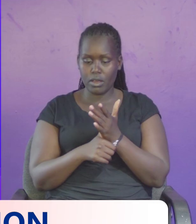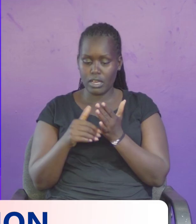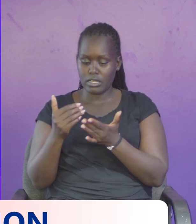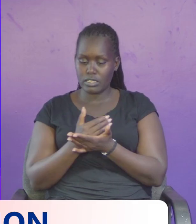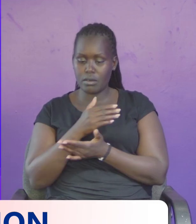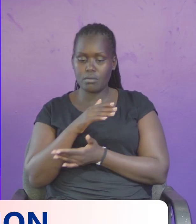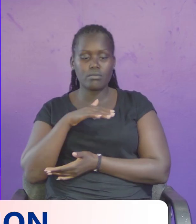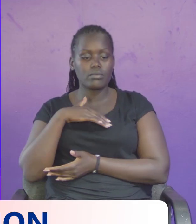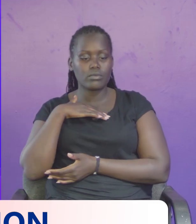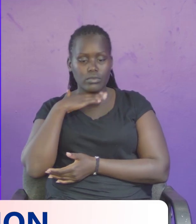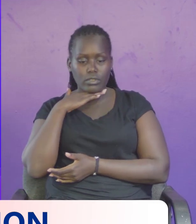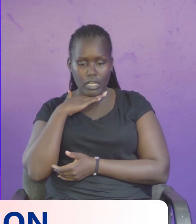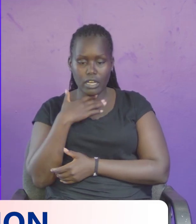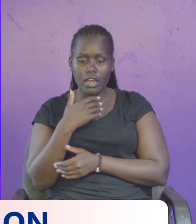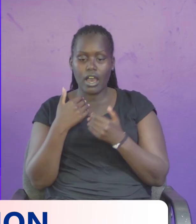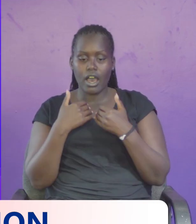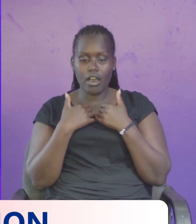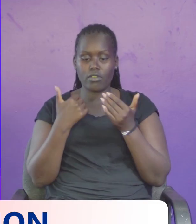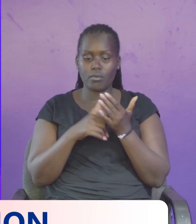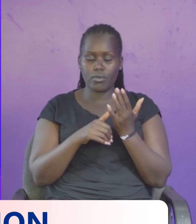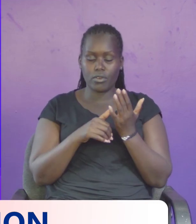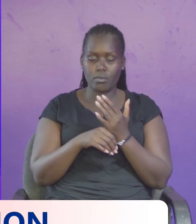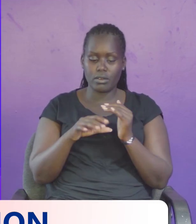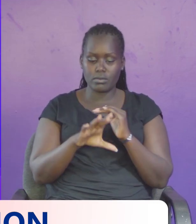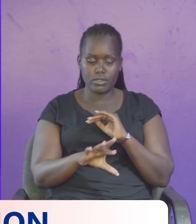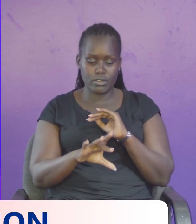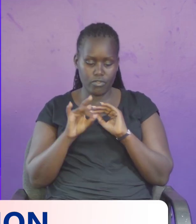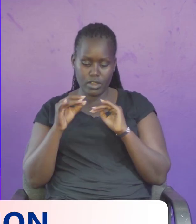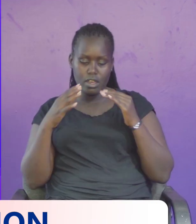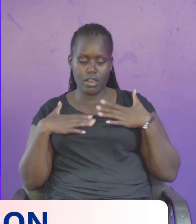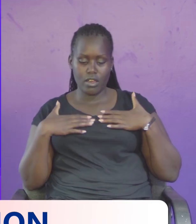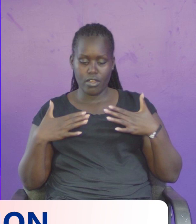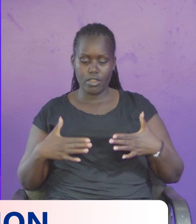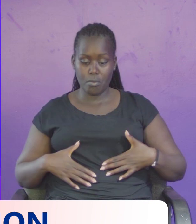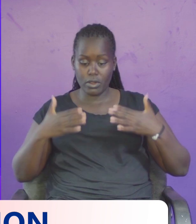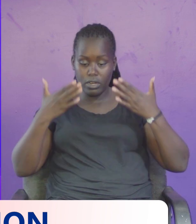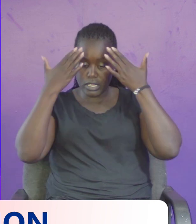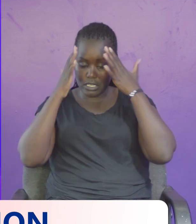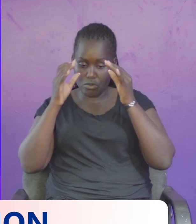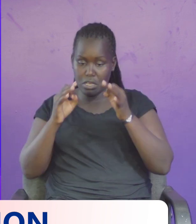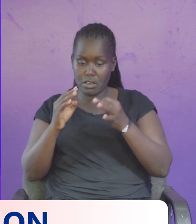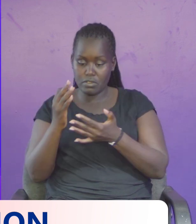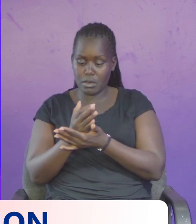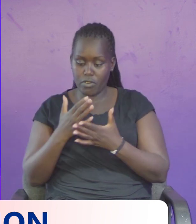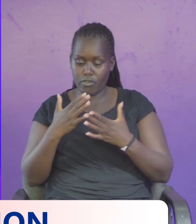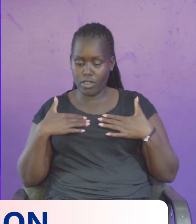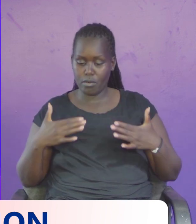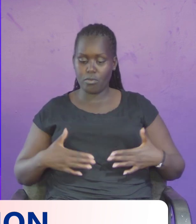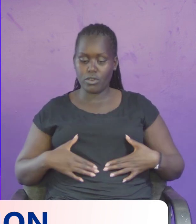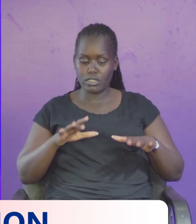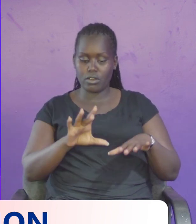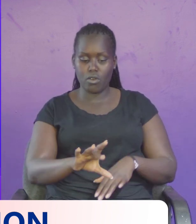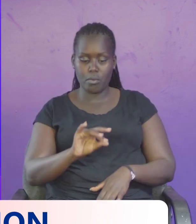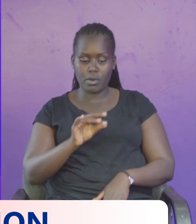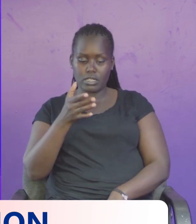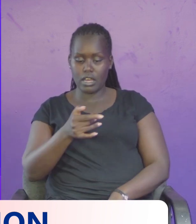had problems getting the body. I don't know if some of the bodies have been accessed to be brought back. Why were they there? Is it